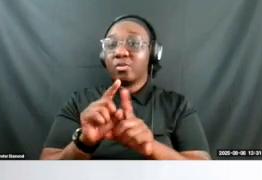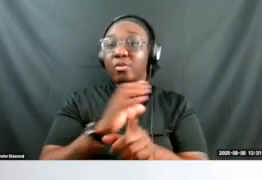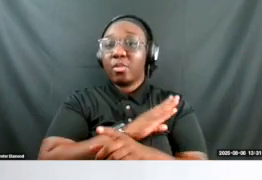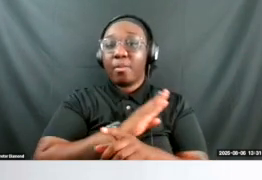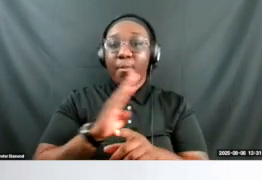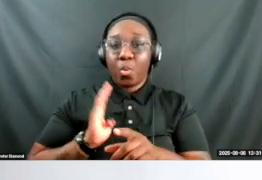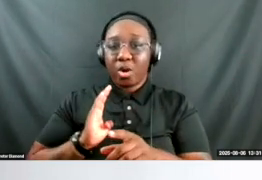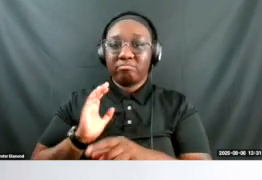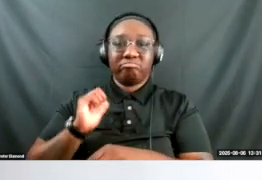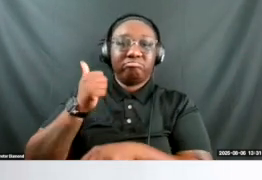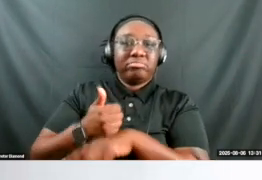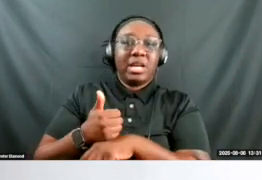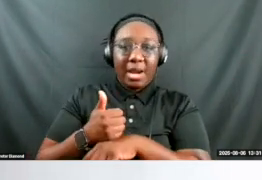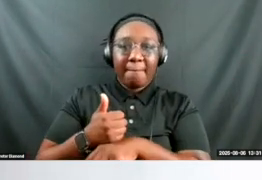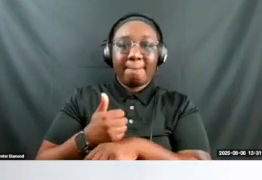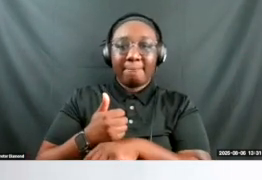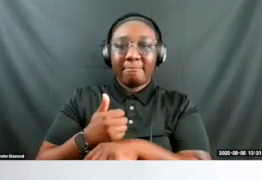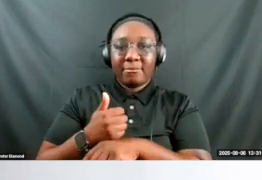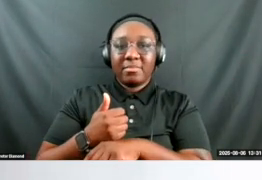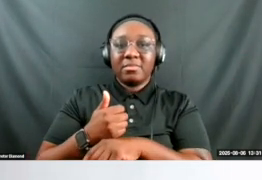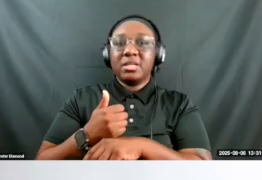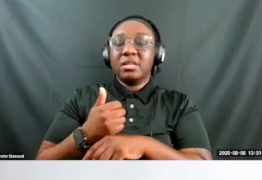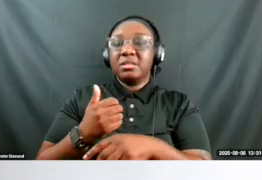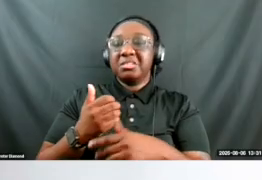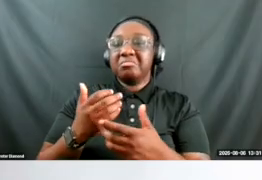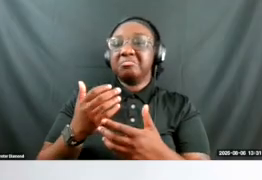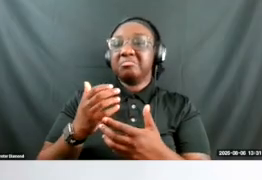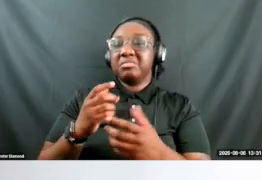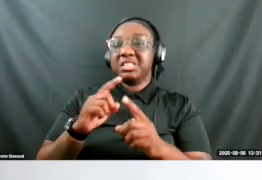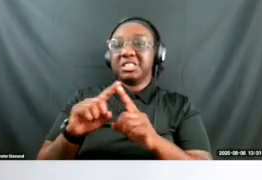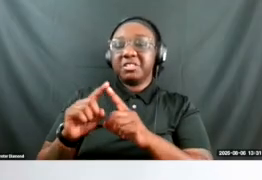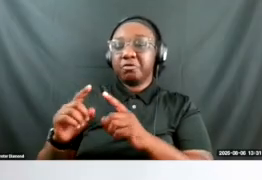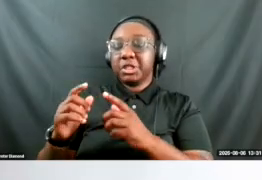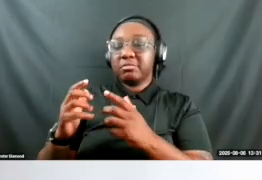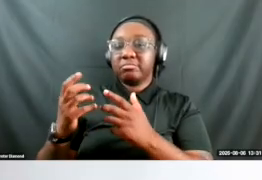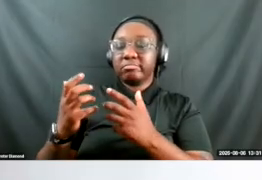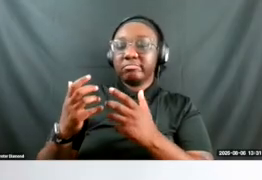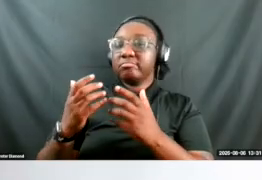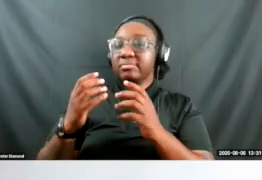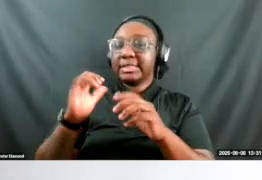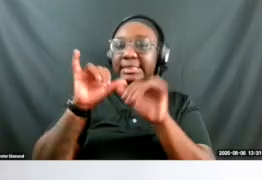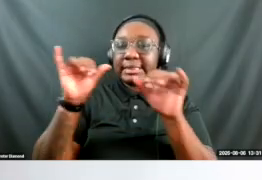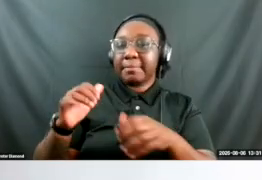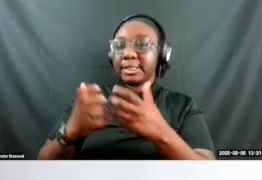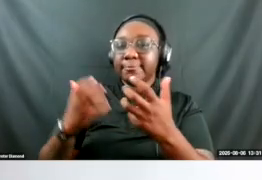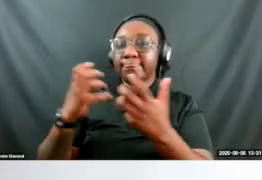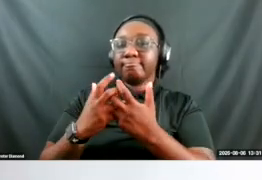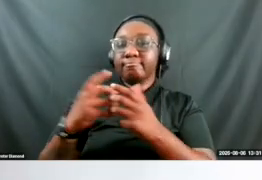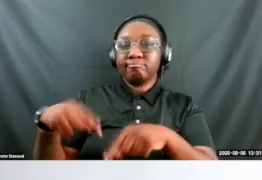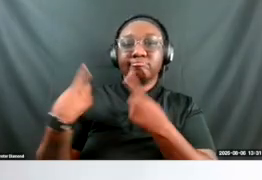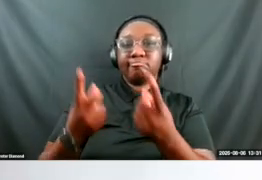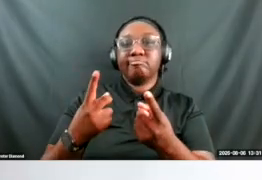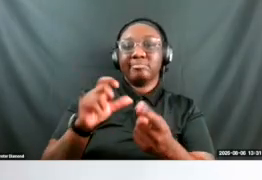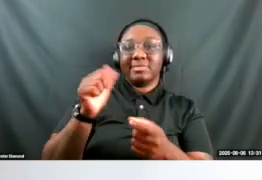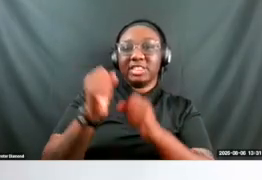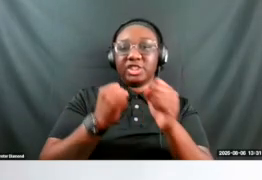over 10 years of data and lessons learned from years of implementing Clean Cars for All, the Clean Vehicle